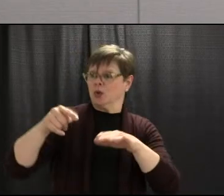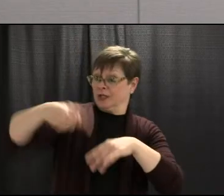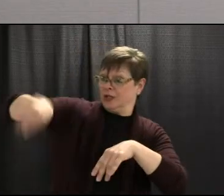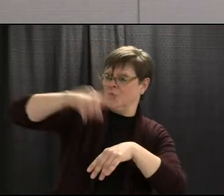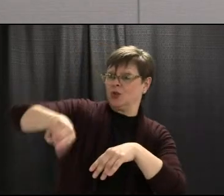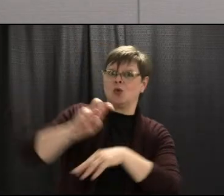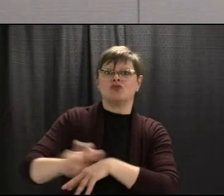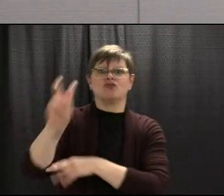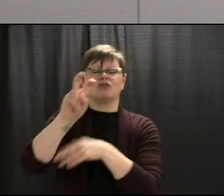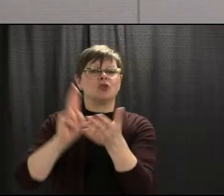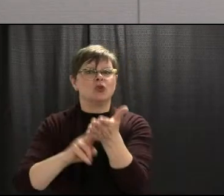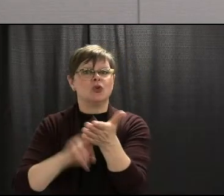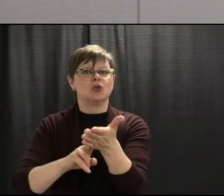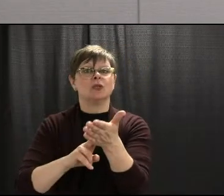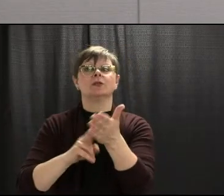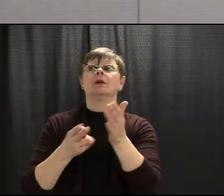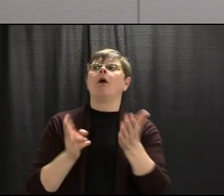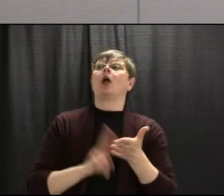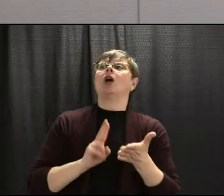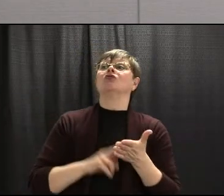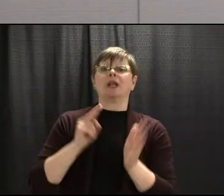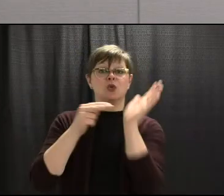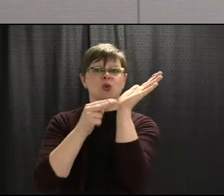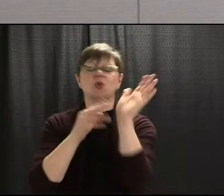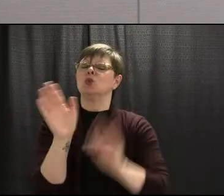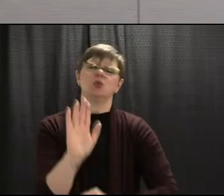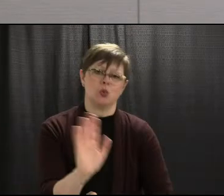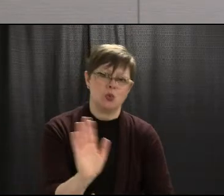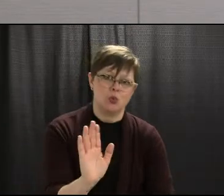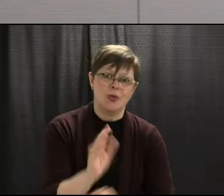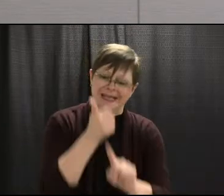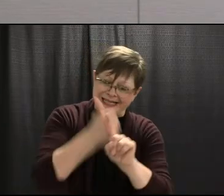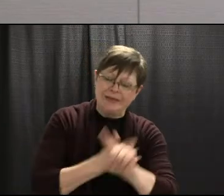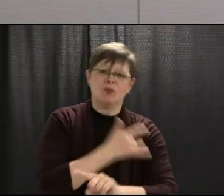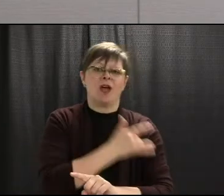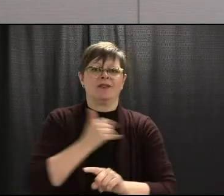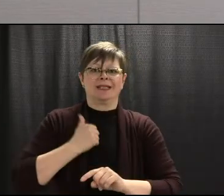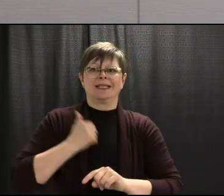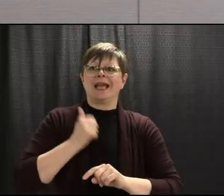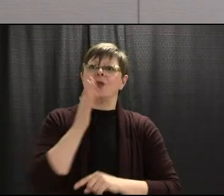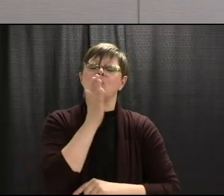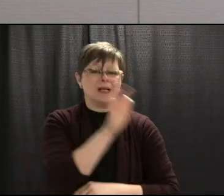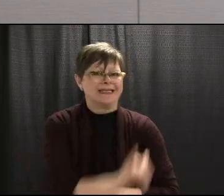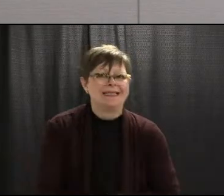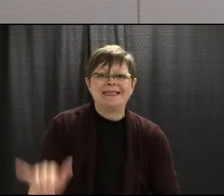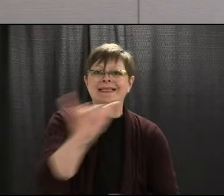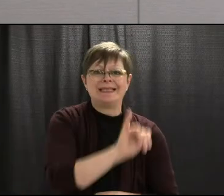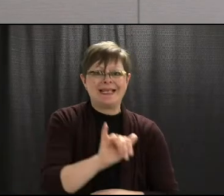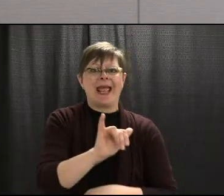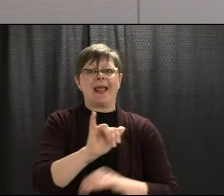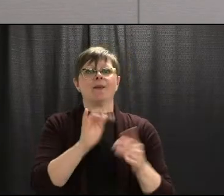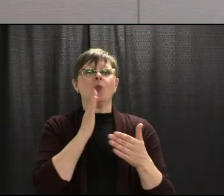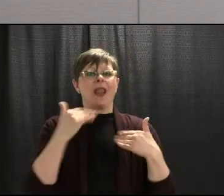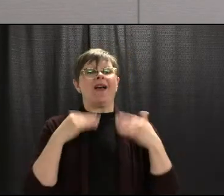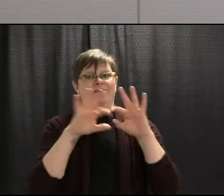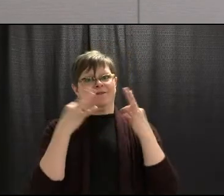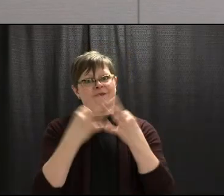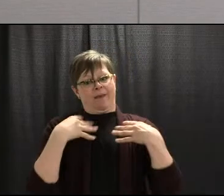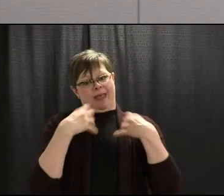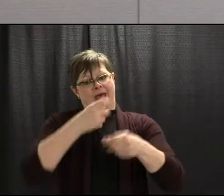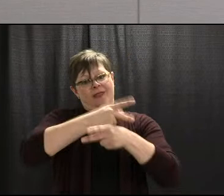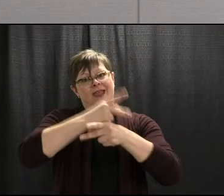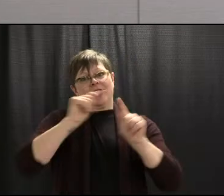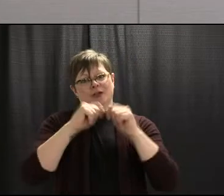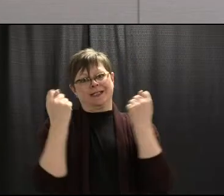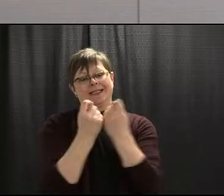have a stabilized workforce. And I think every province in Canada will tell you the same thing. And, the nurses that are working with the